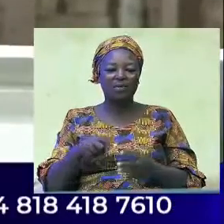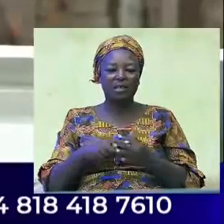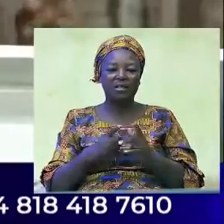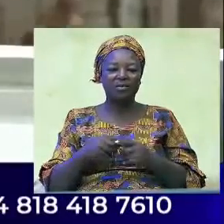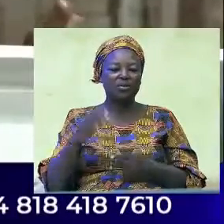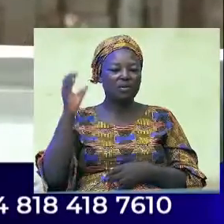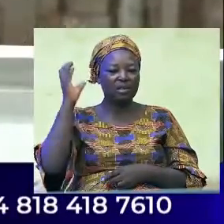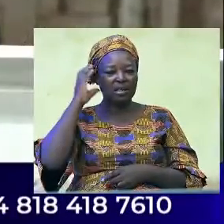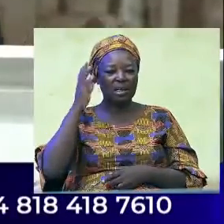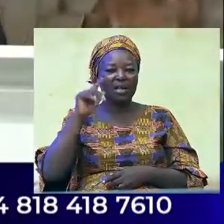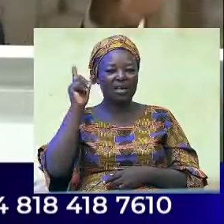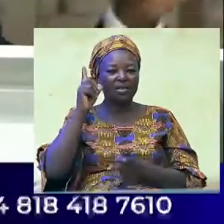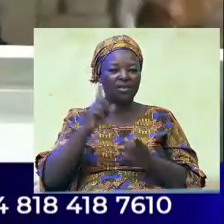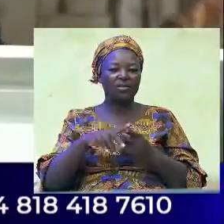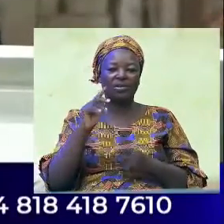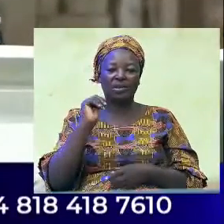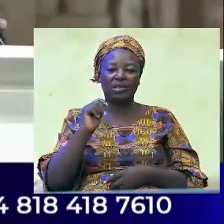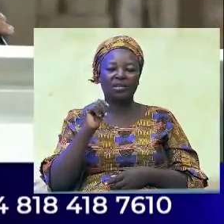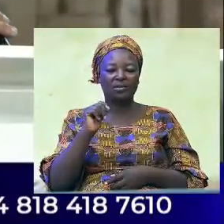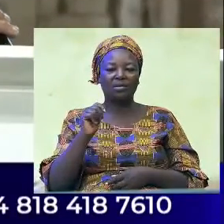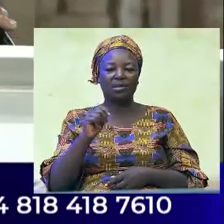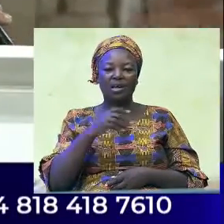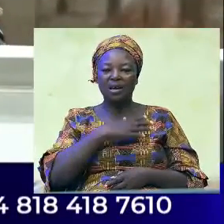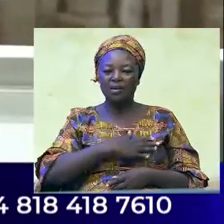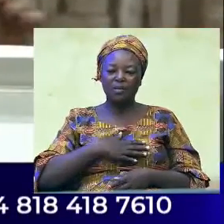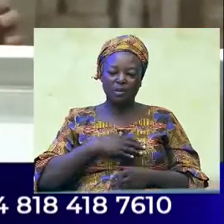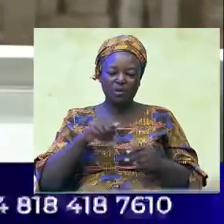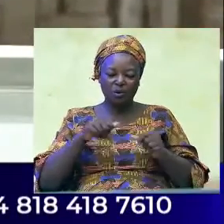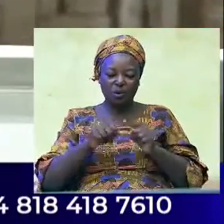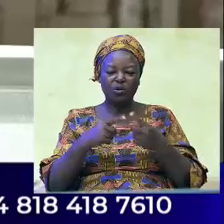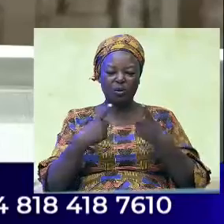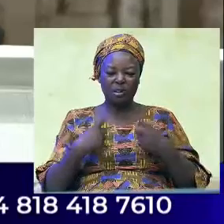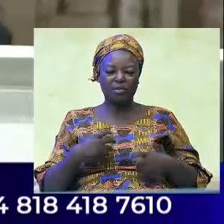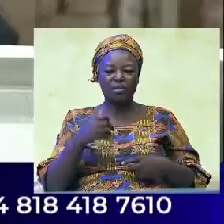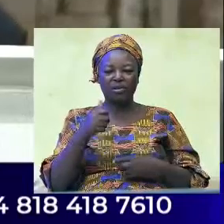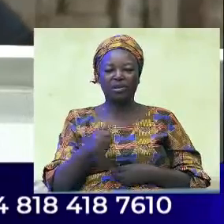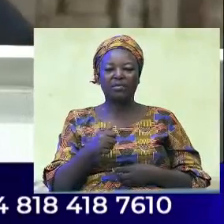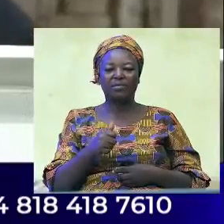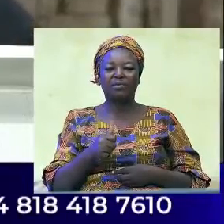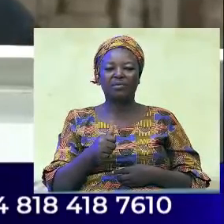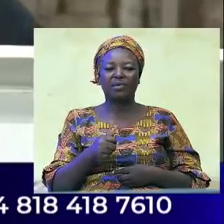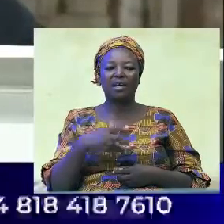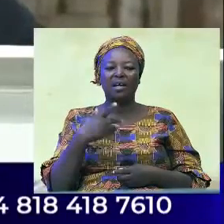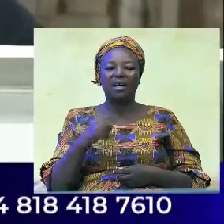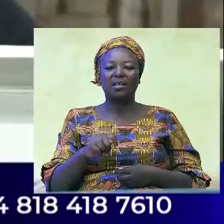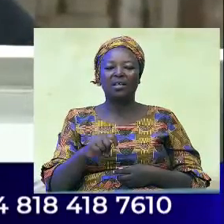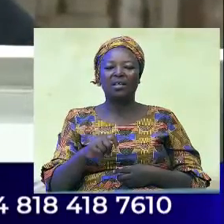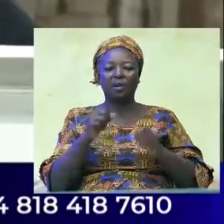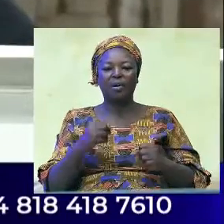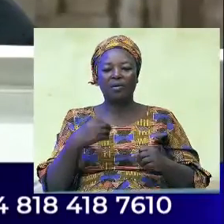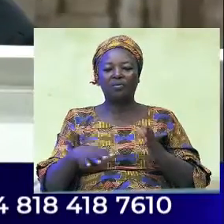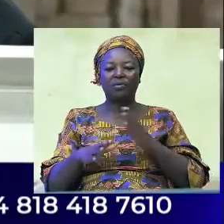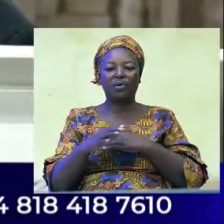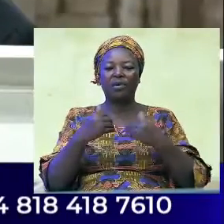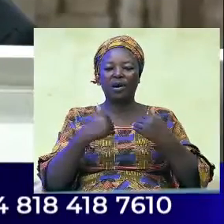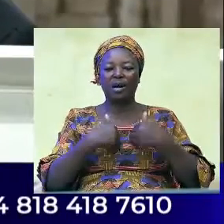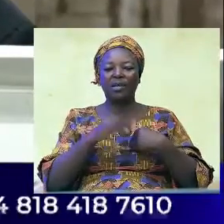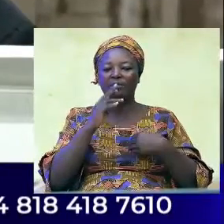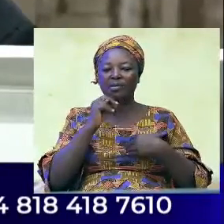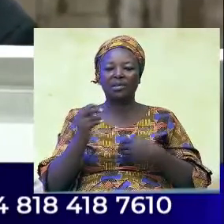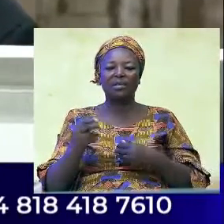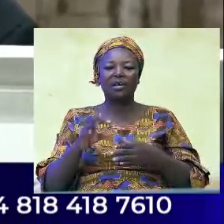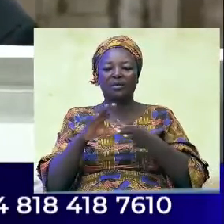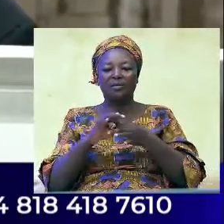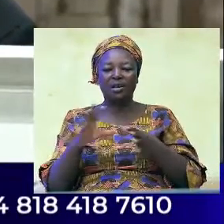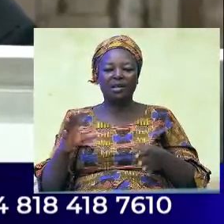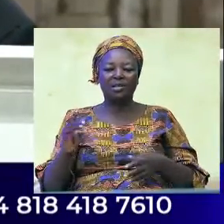Lord, I've done it. As we begin now to listen to testimony, please begin to keep on checking yourself.